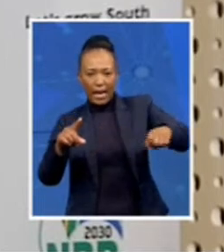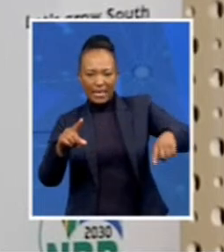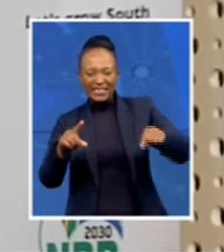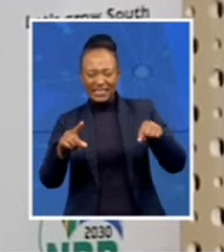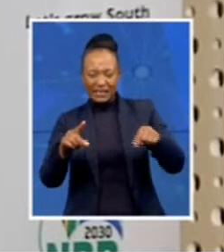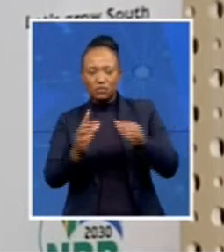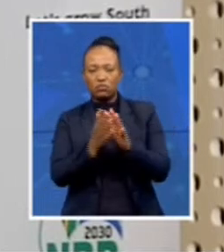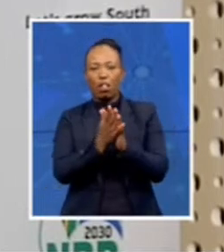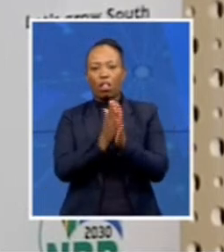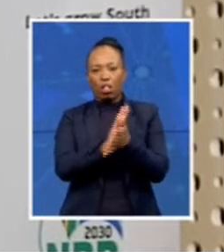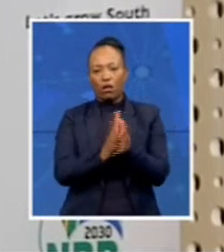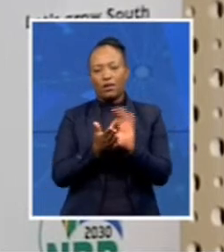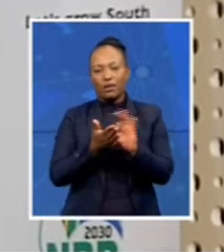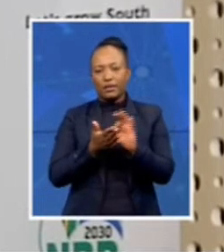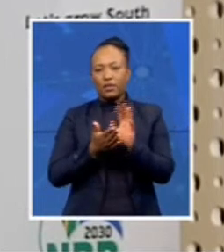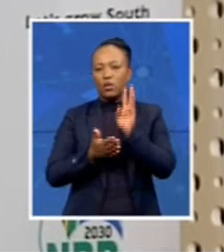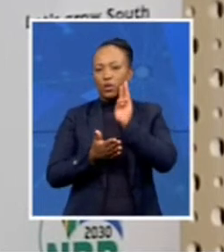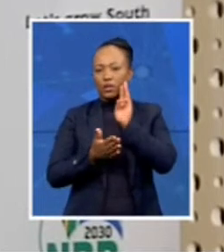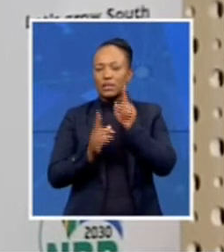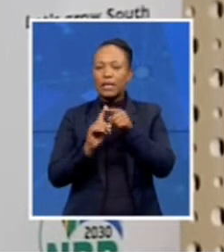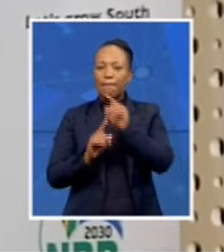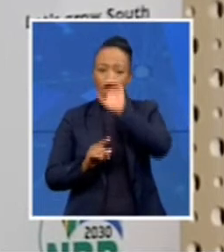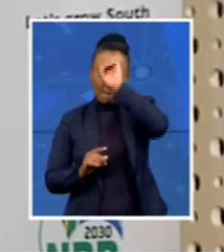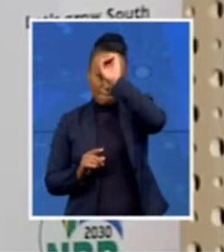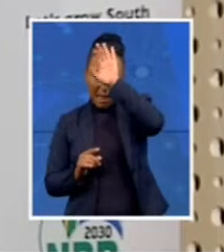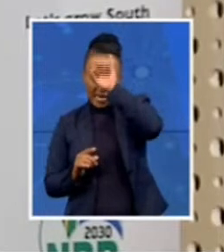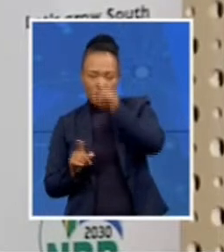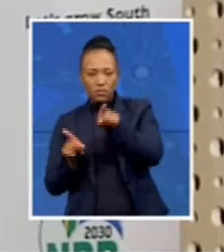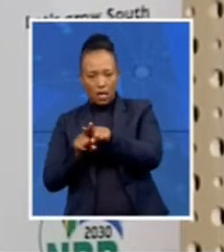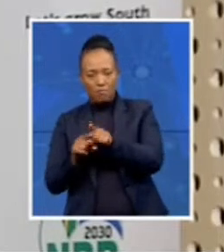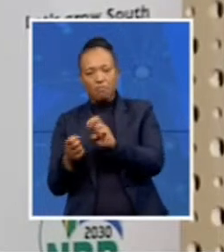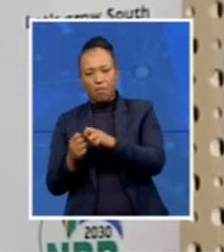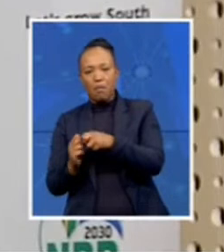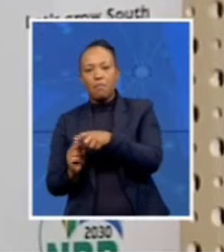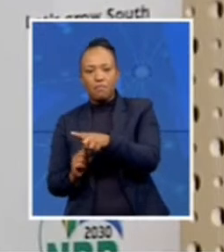mining operations. Currently, there are